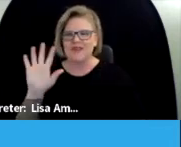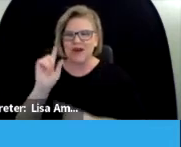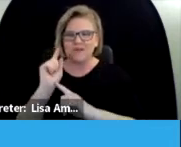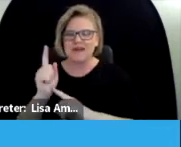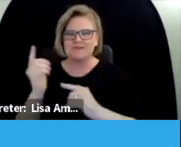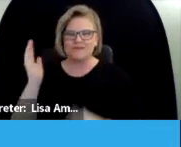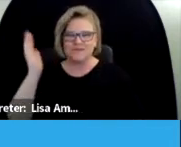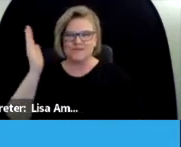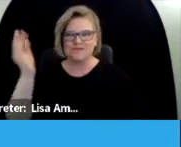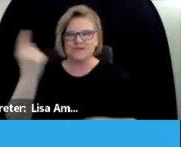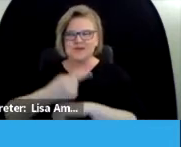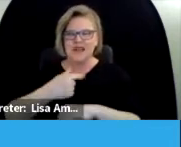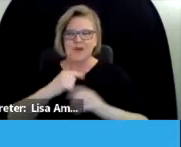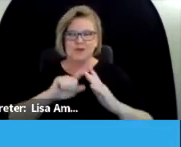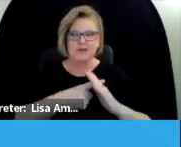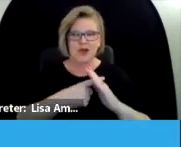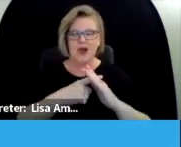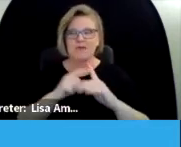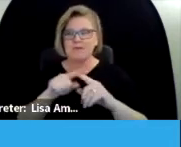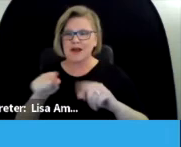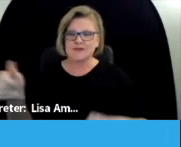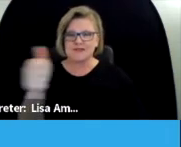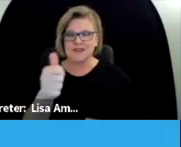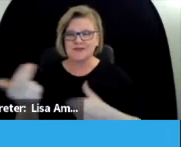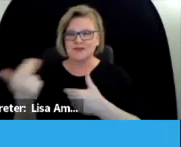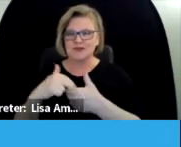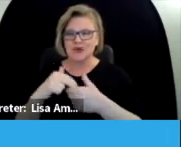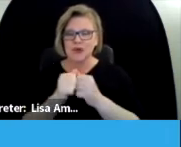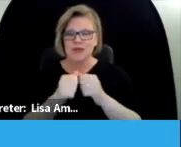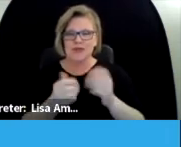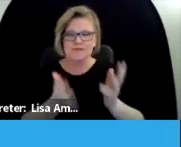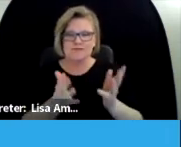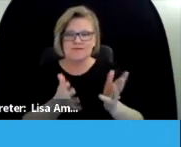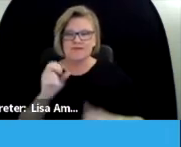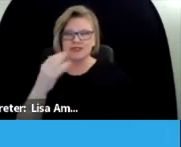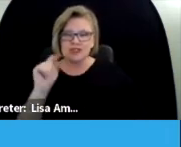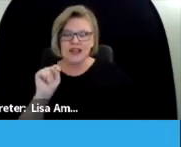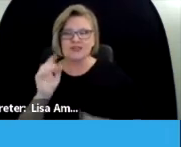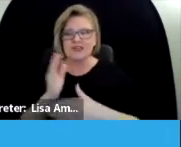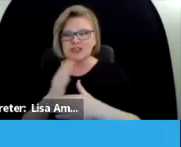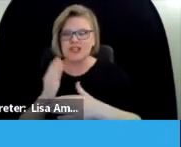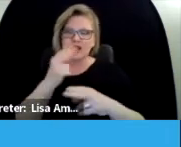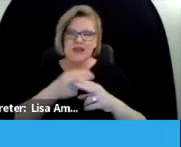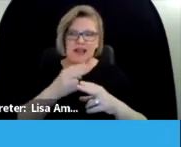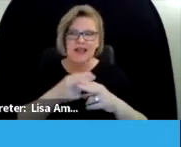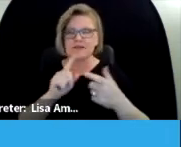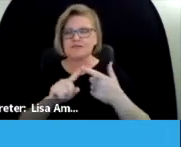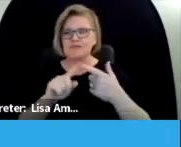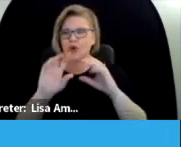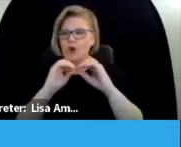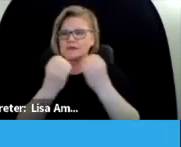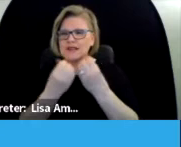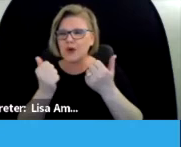us started, but feel free to join us in the chat box by sharing your name, the organization you're with, and